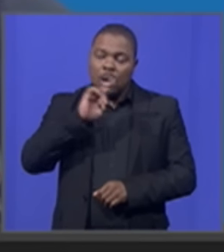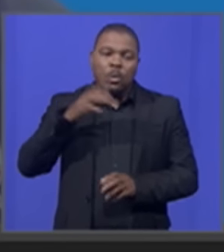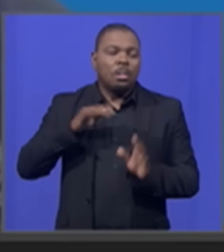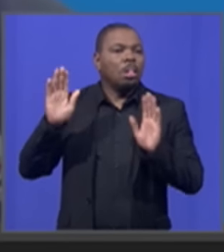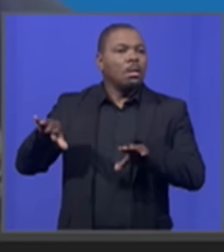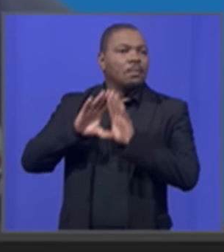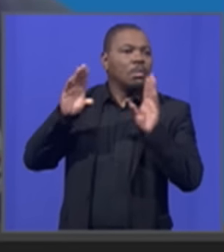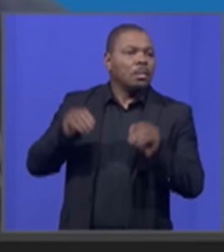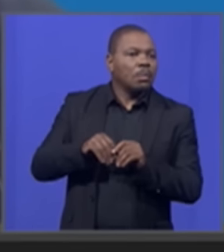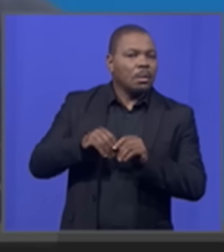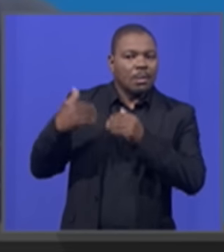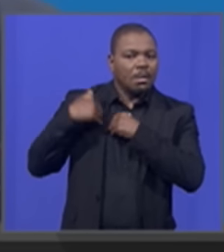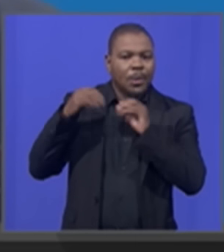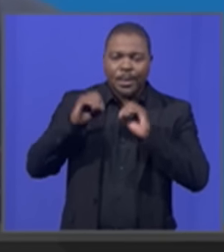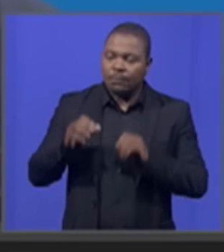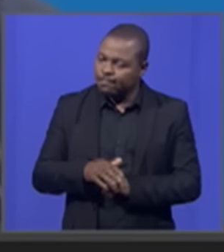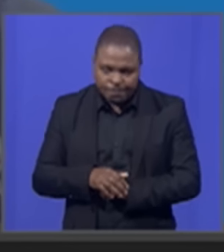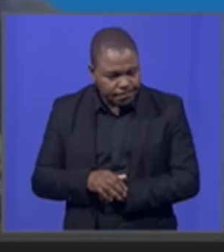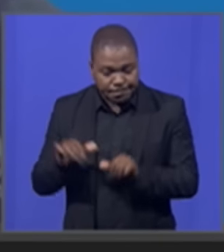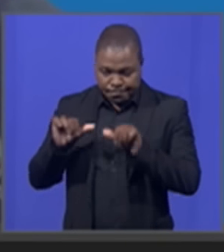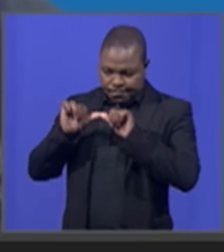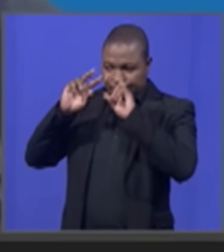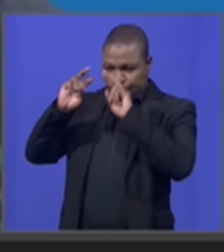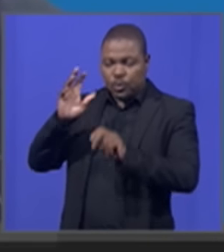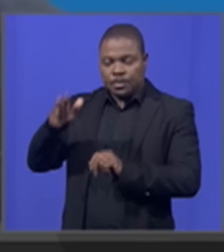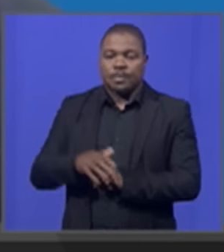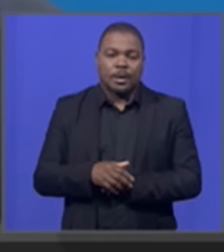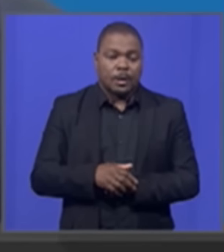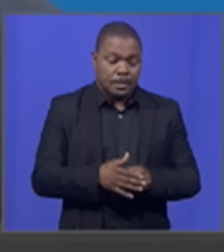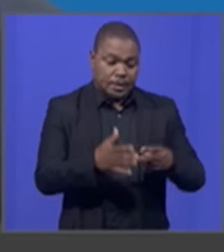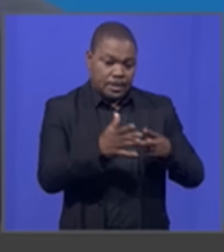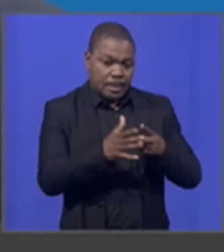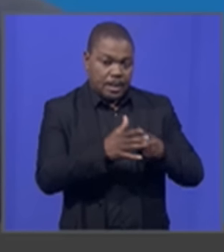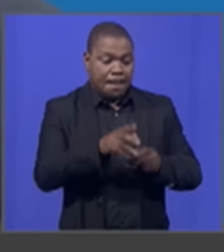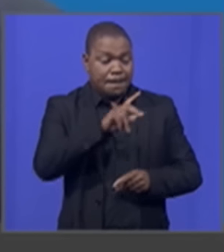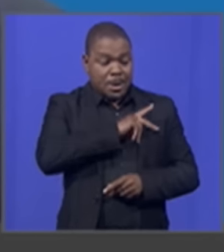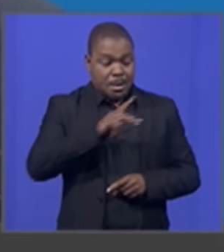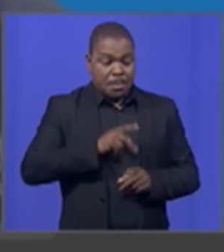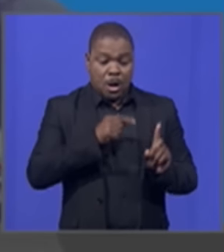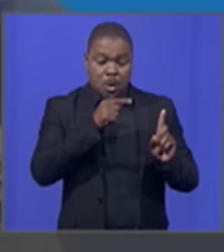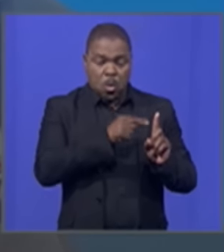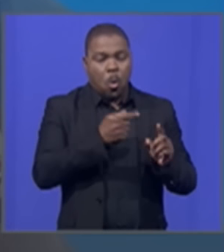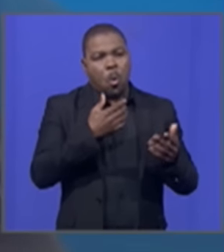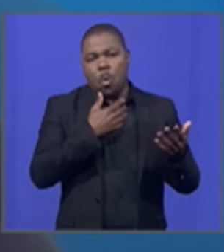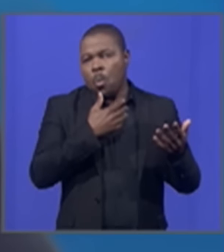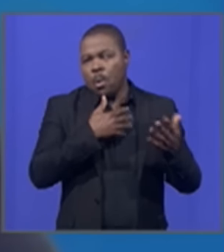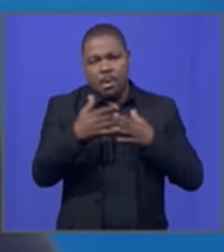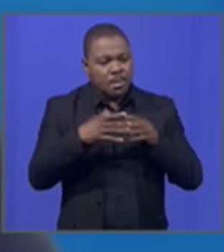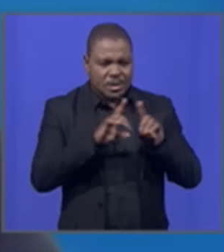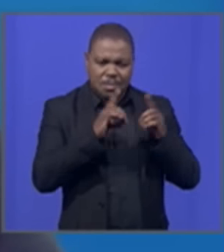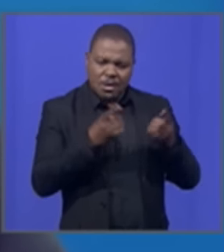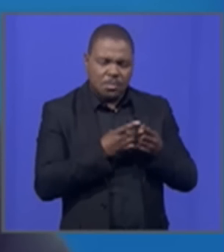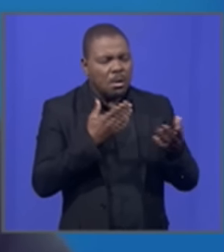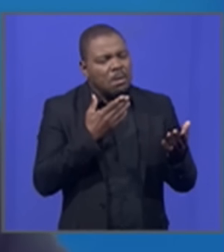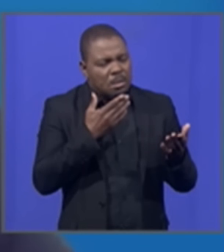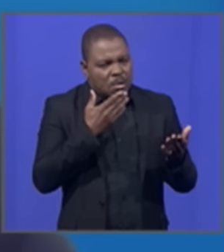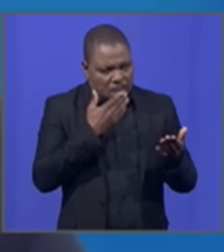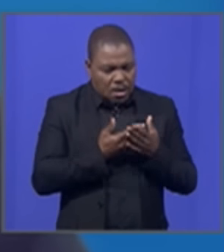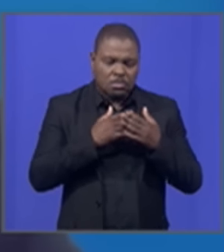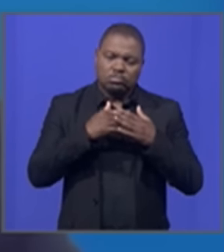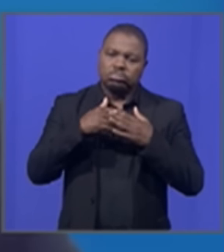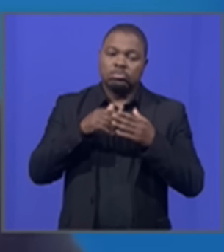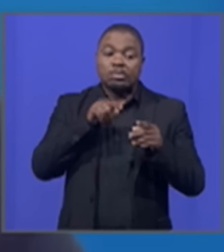accountability. And it also does not hinder the premier or any department to